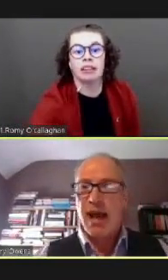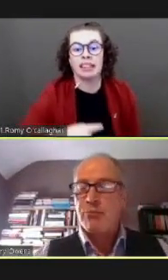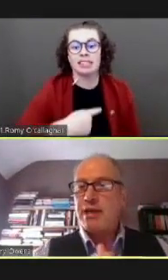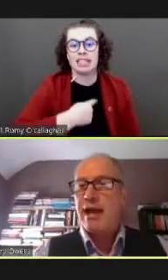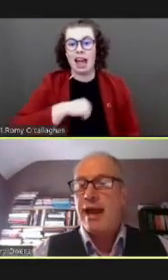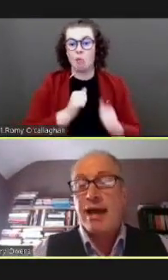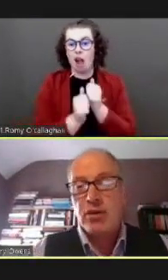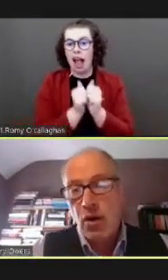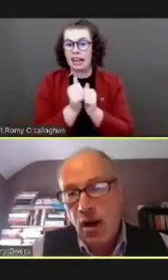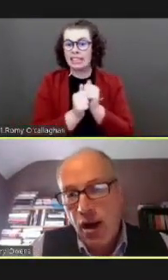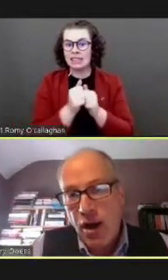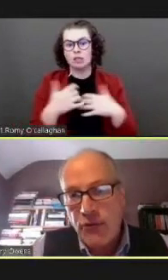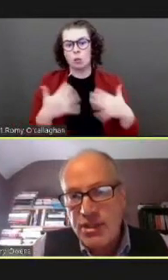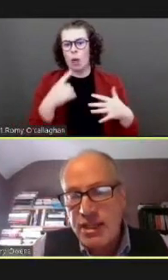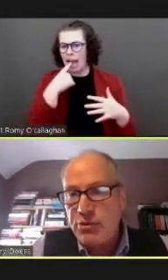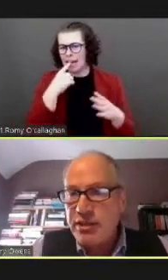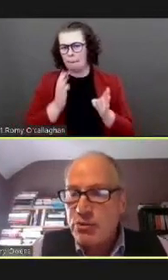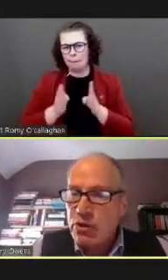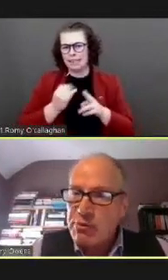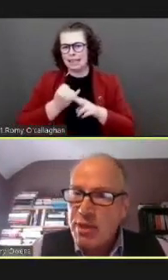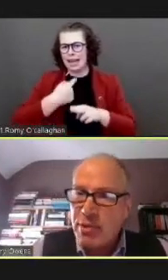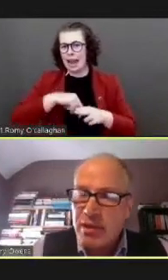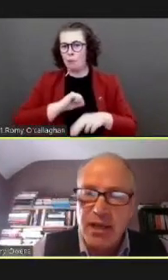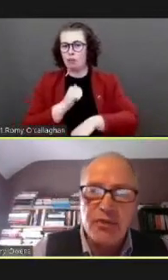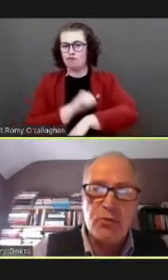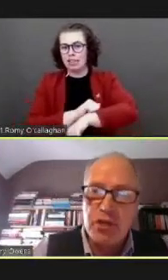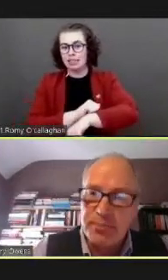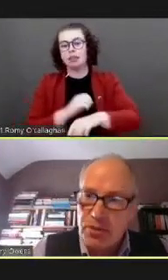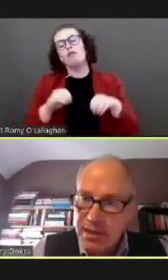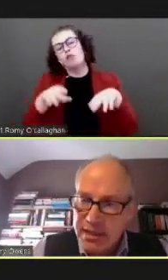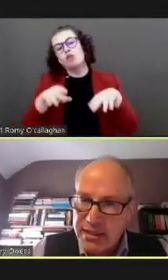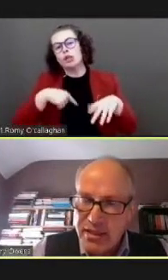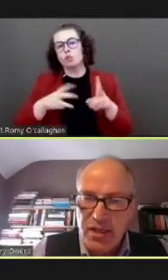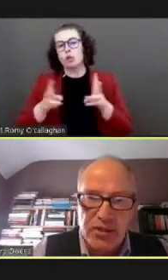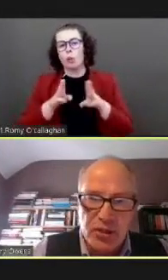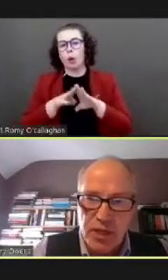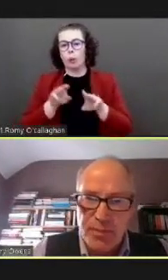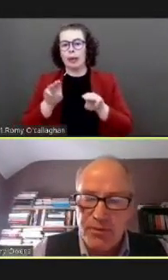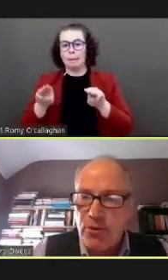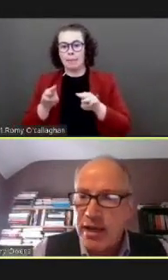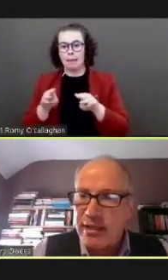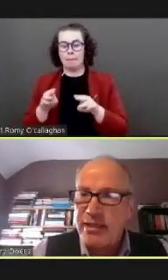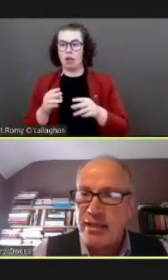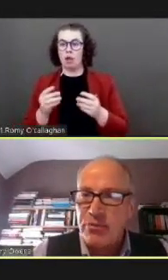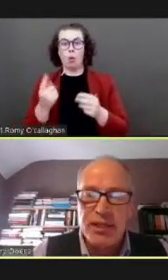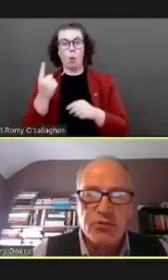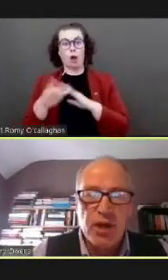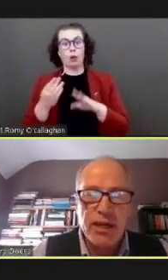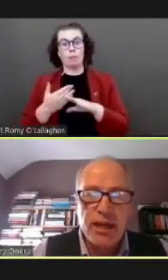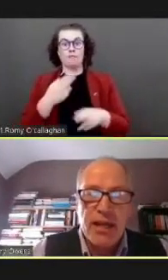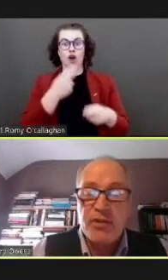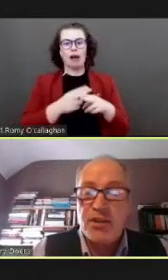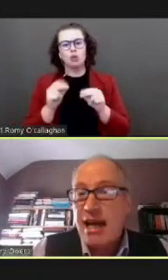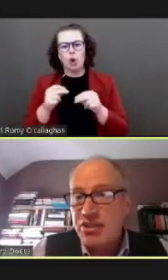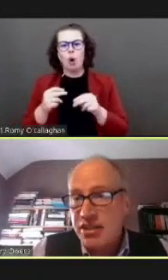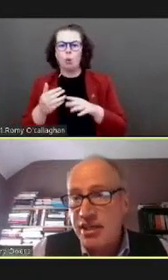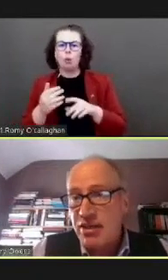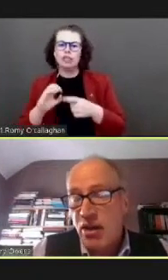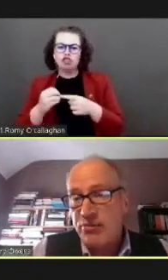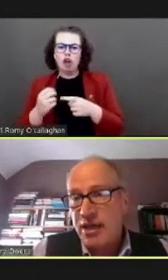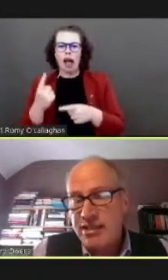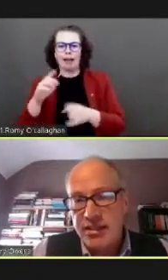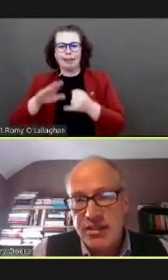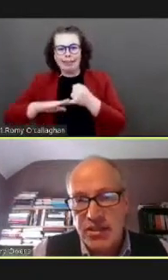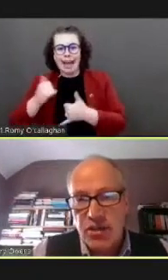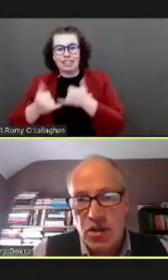prison. And obviously we need to work with people in the run-up to release. It's not in the week beforehand. We try in the last